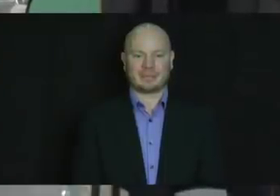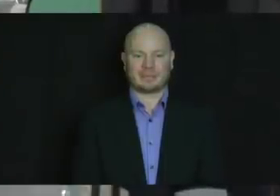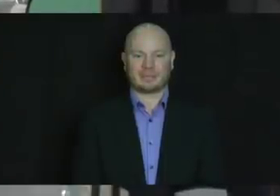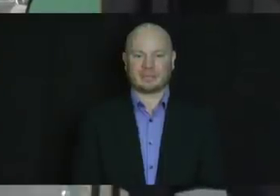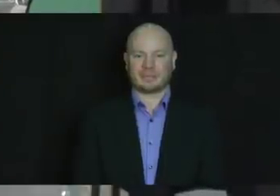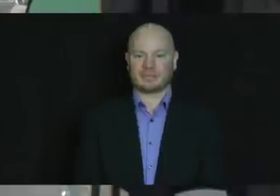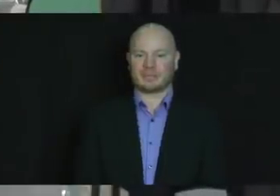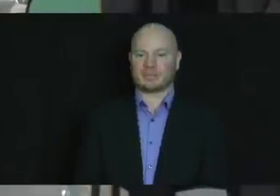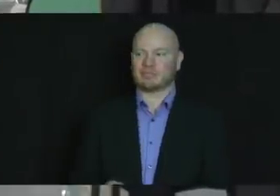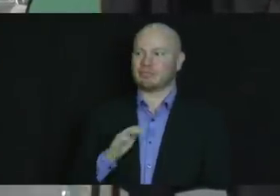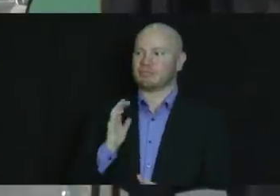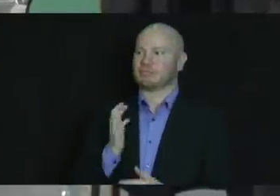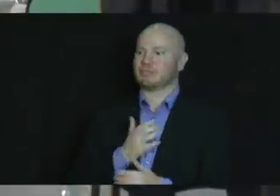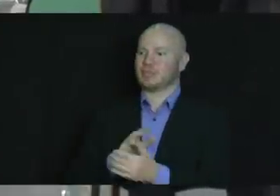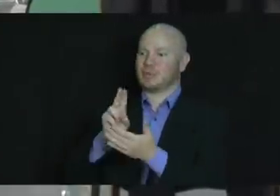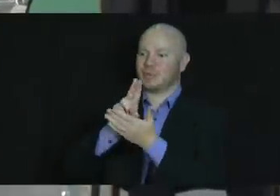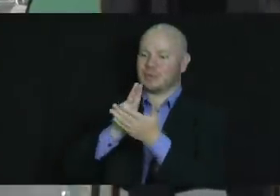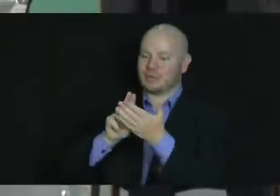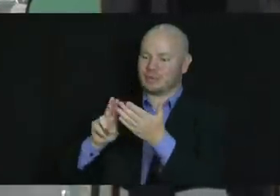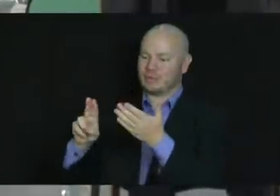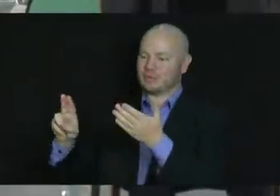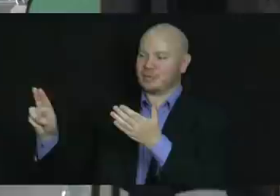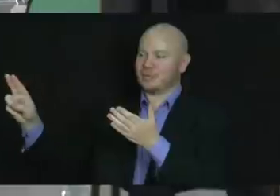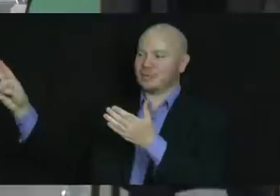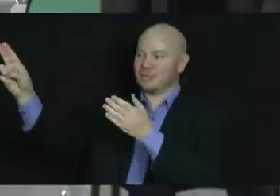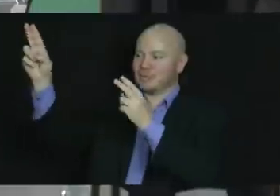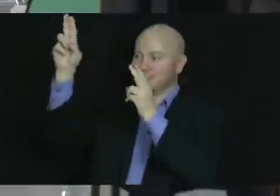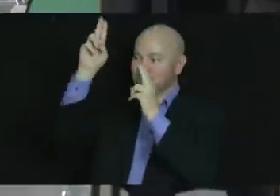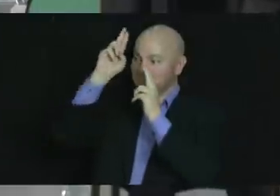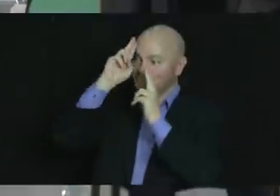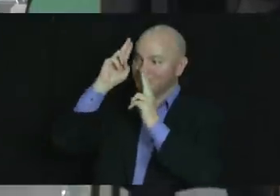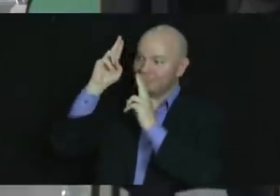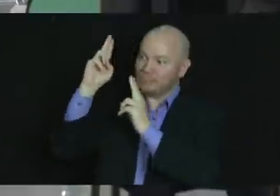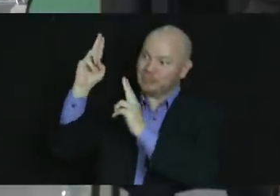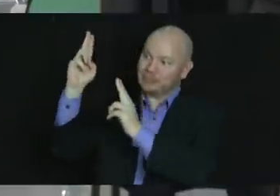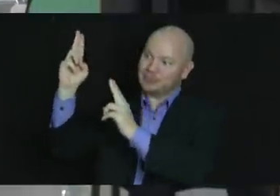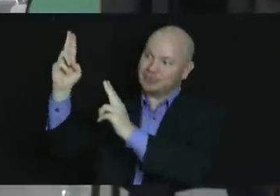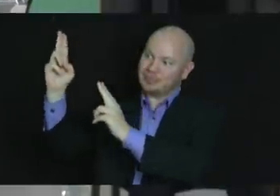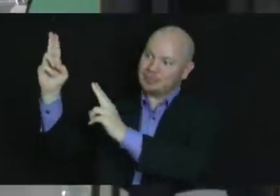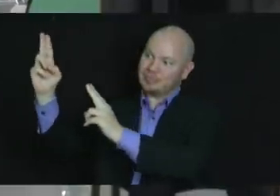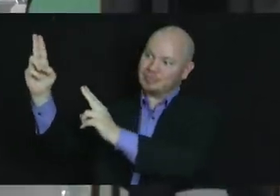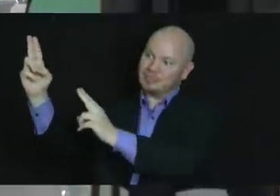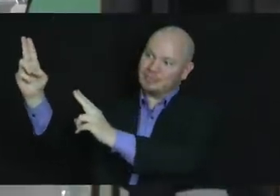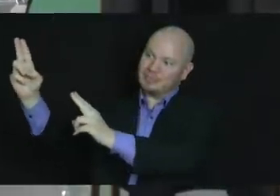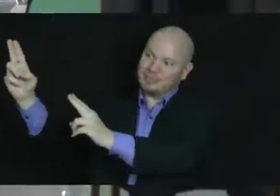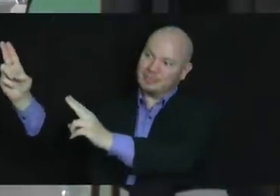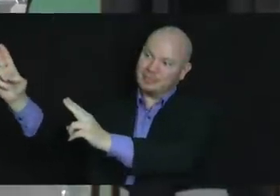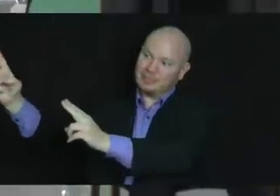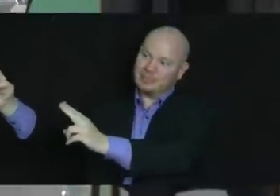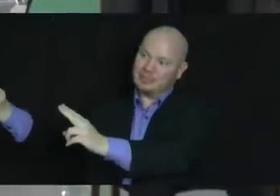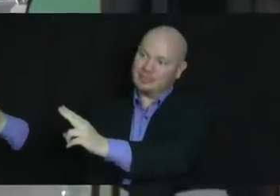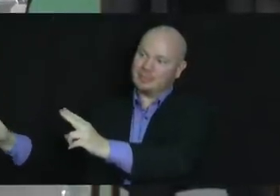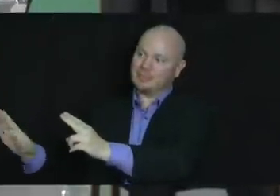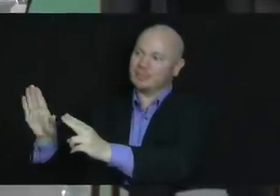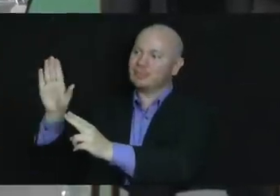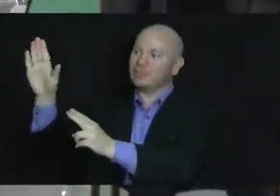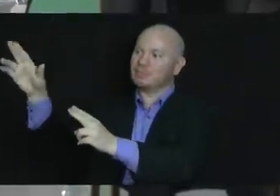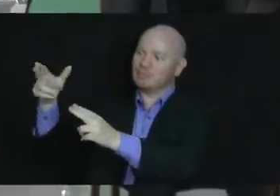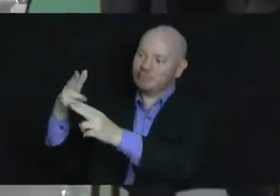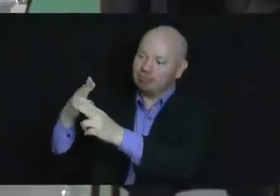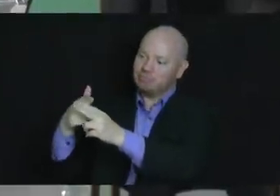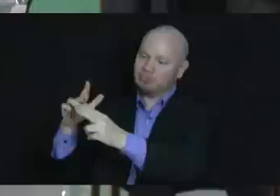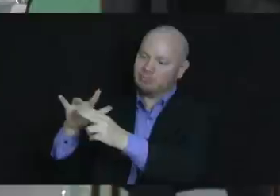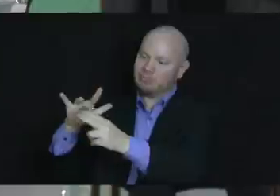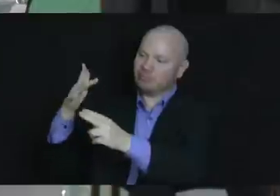Hail to thee, our alma mater, may thy name